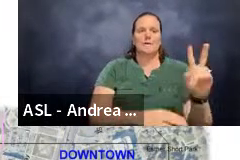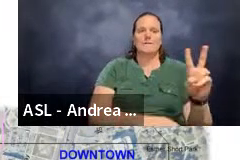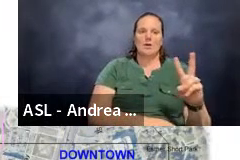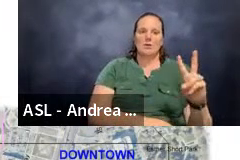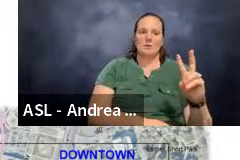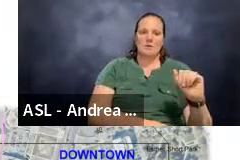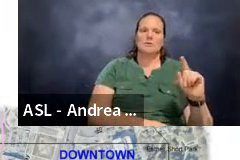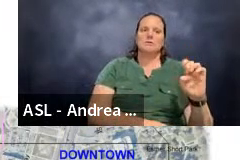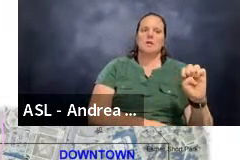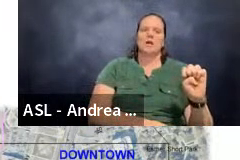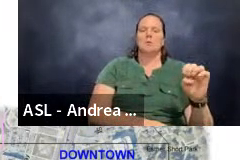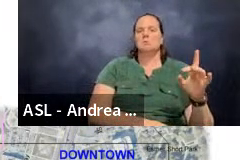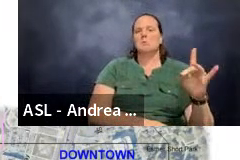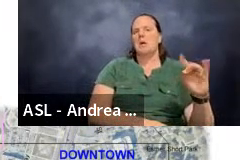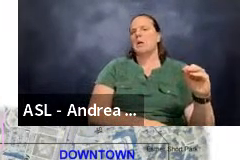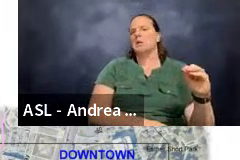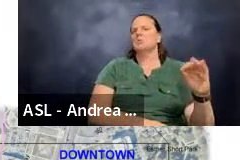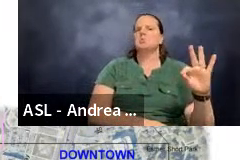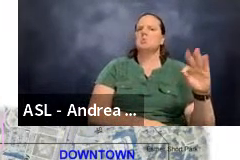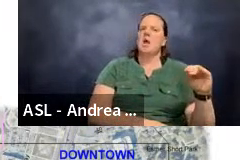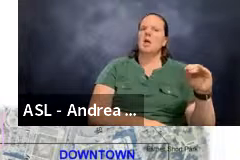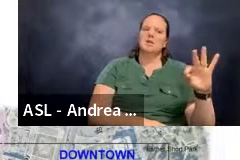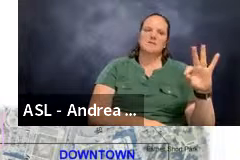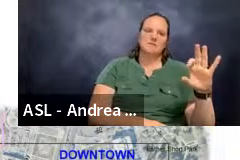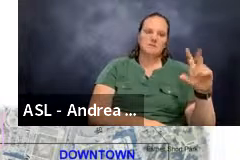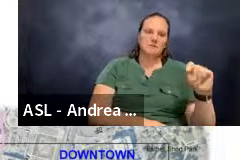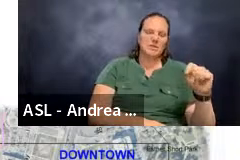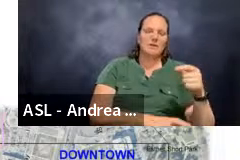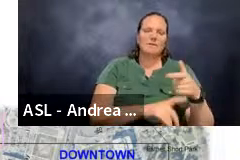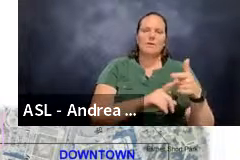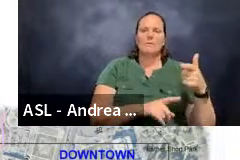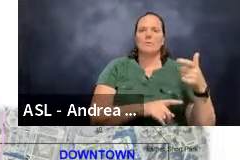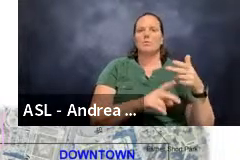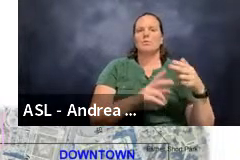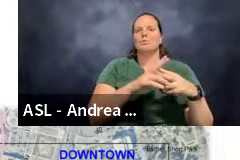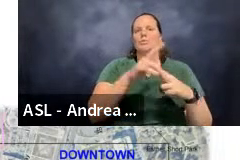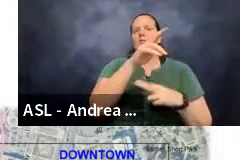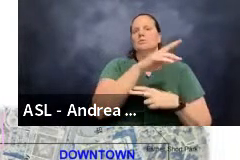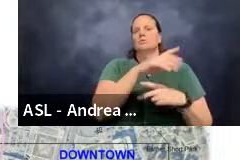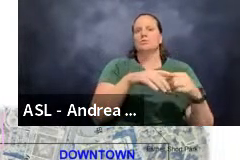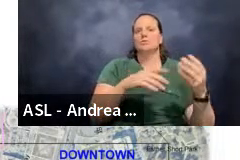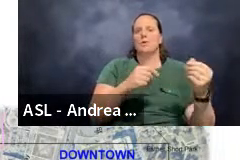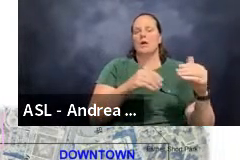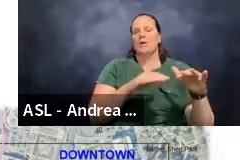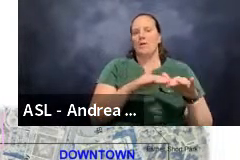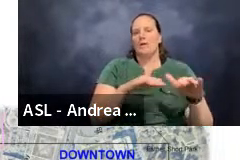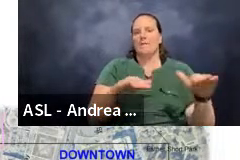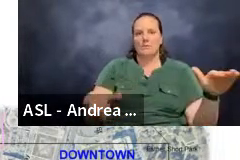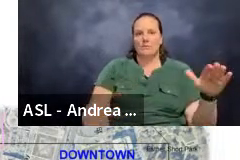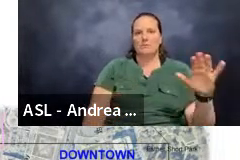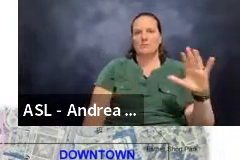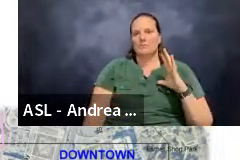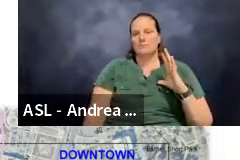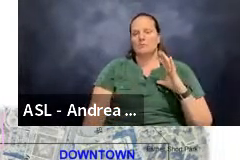about 80 to 90 feet from bridge deck to ground level. And again, that will